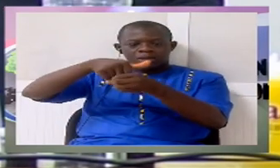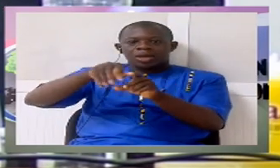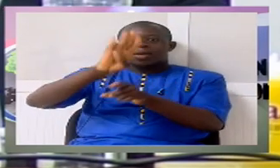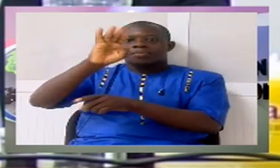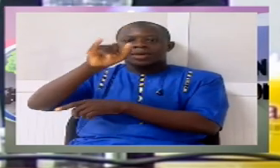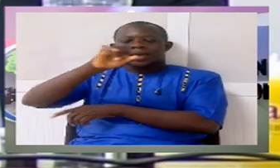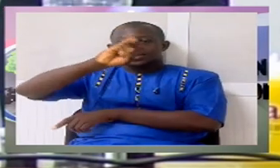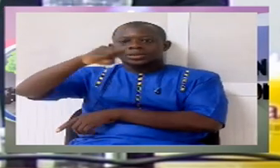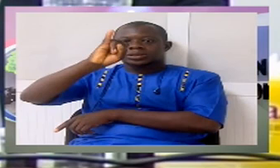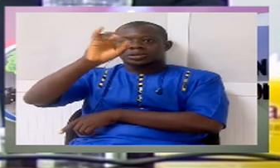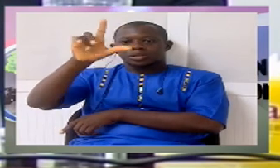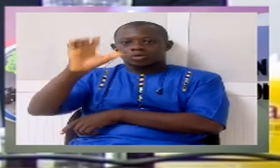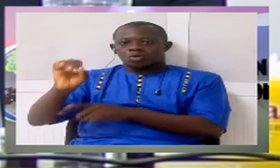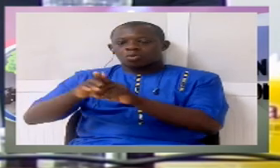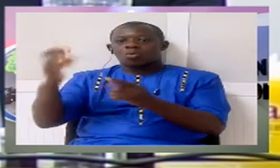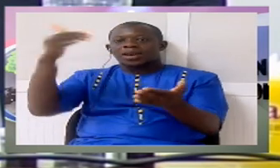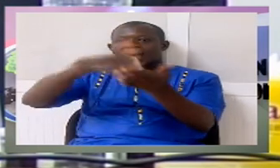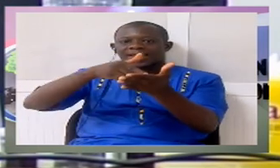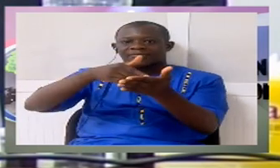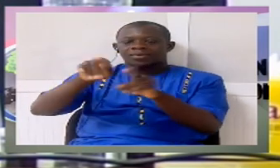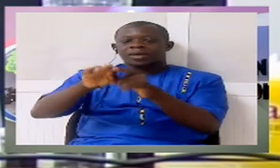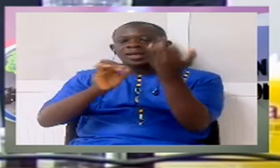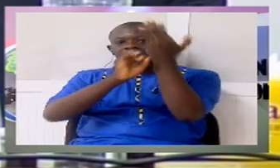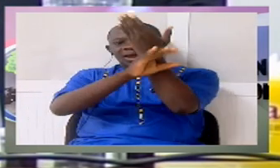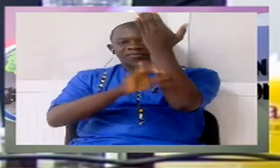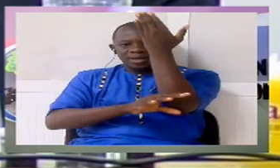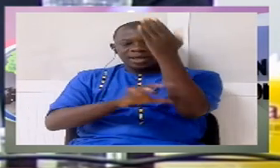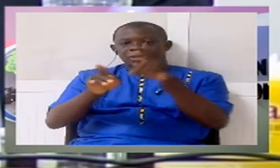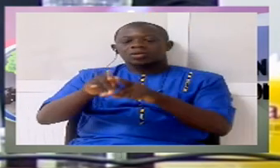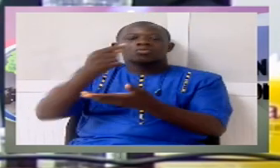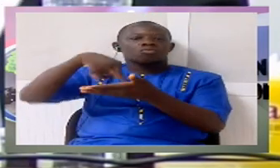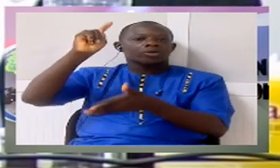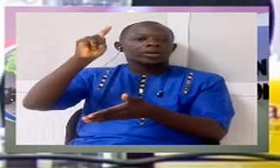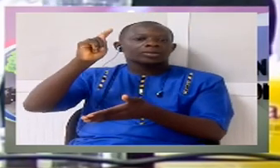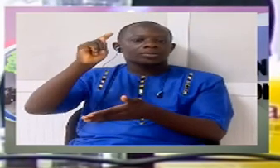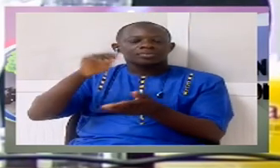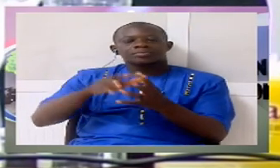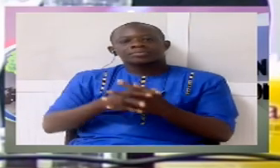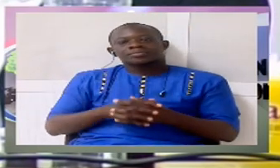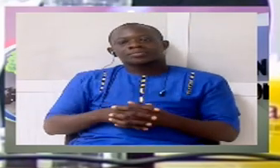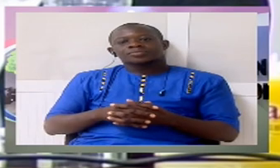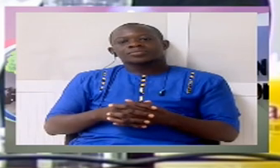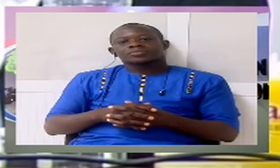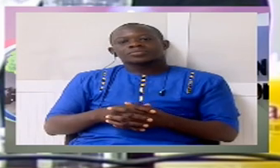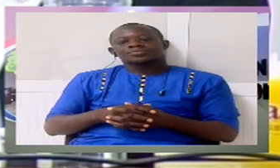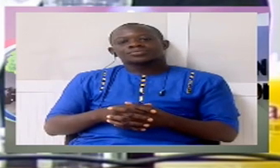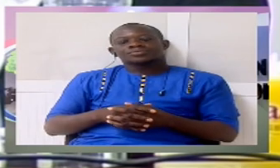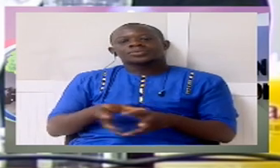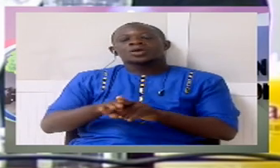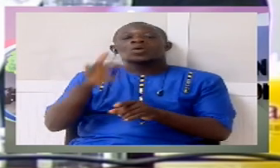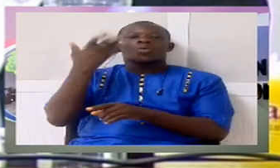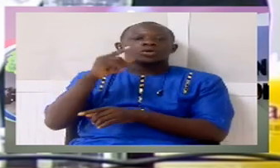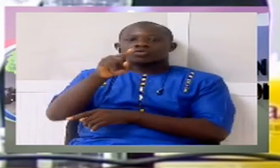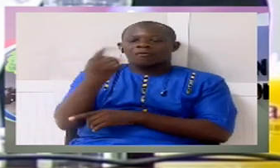yes. Towards traffic lights, right? Yow yaangi won Atlas Bijulo fa nga tollu won djublu ji traffic light. When you